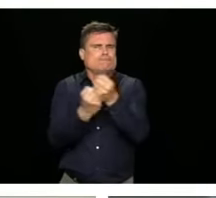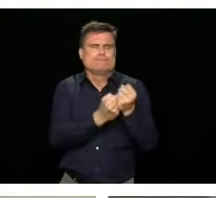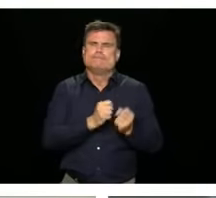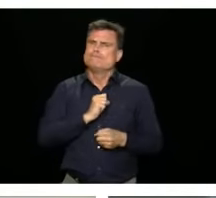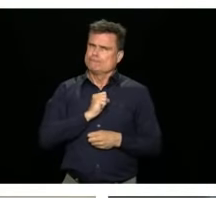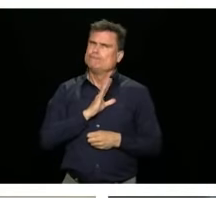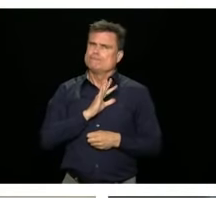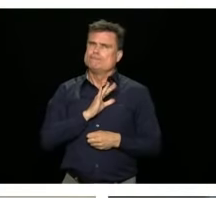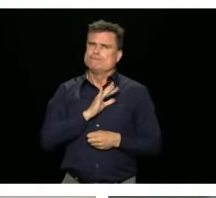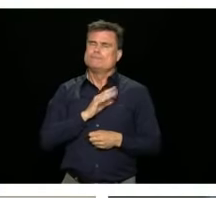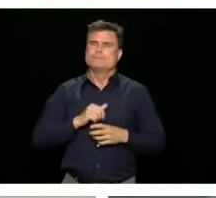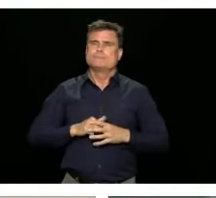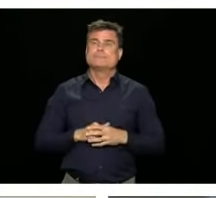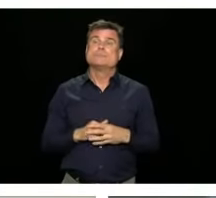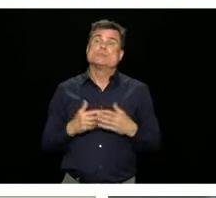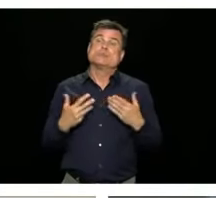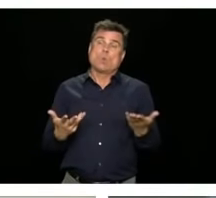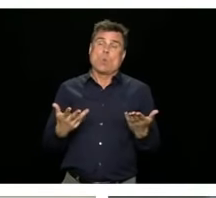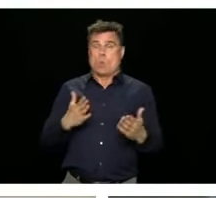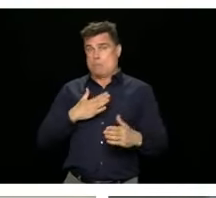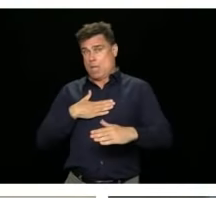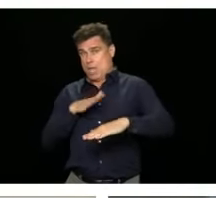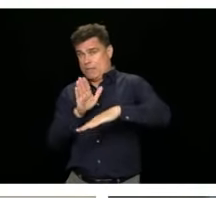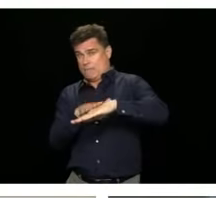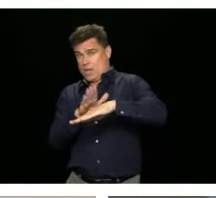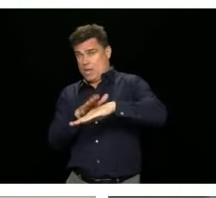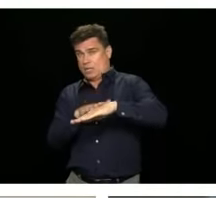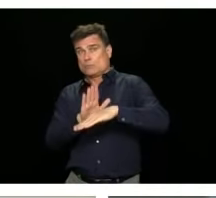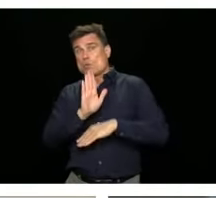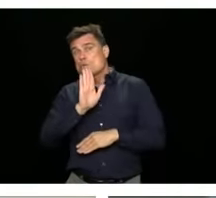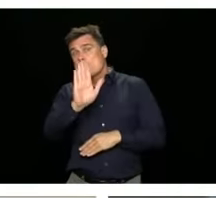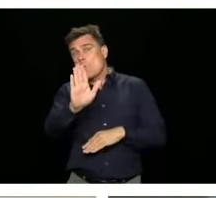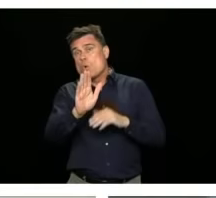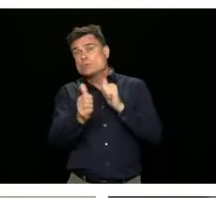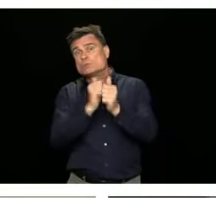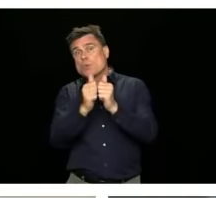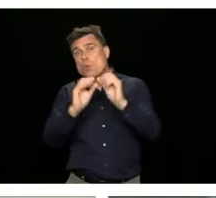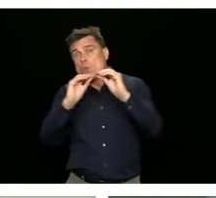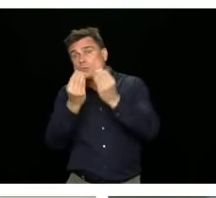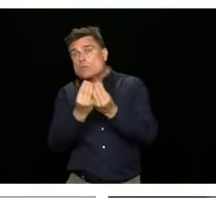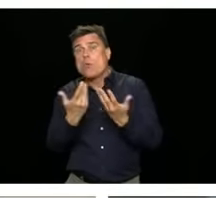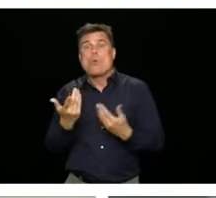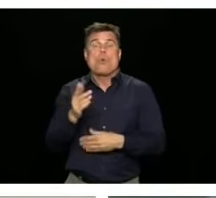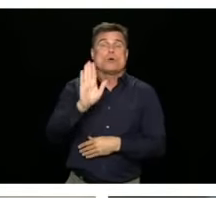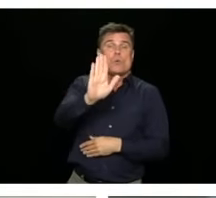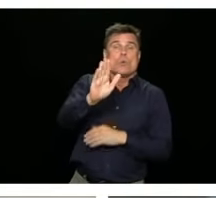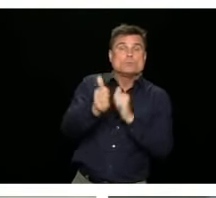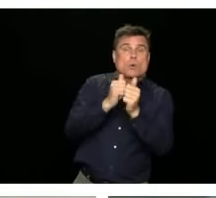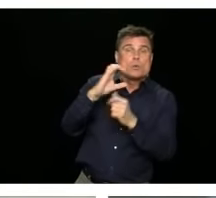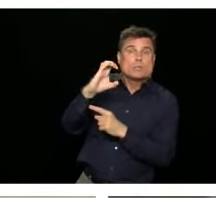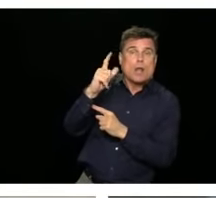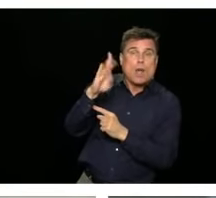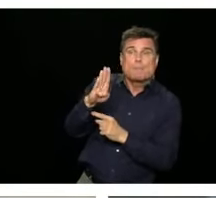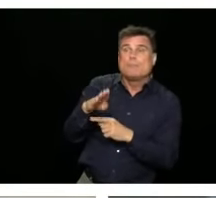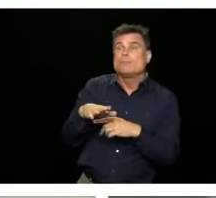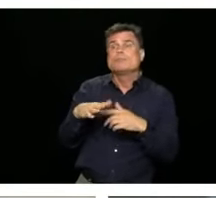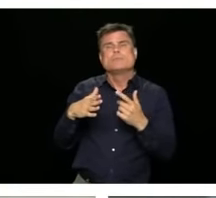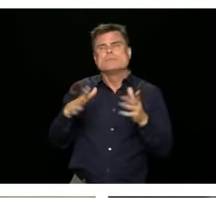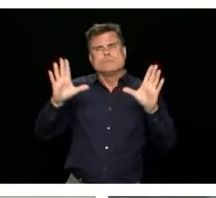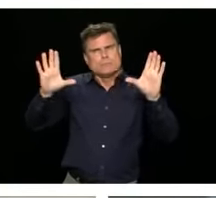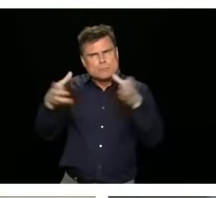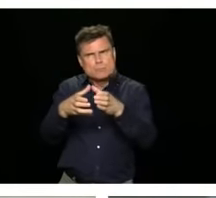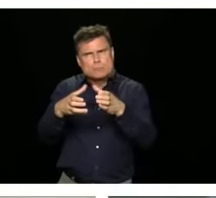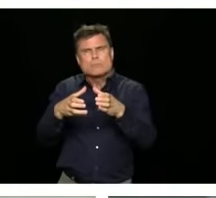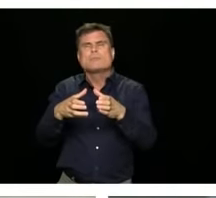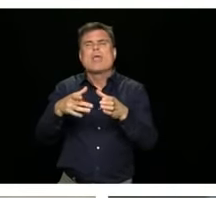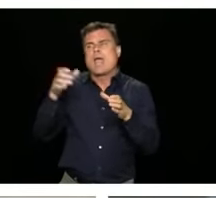club organization is to reach out and get your organization to hire a consultant. There are people